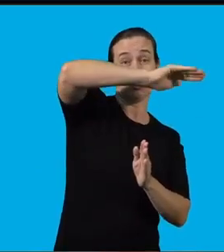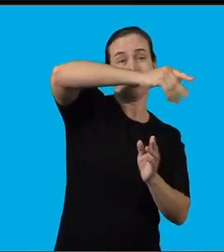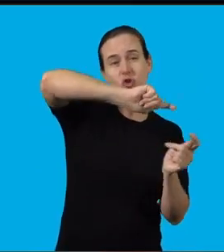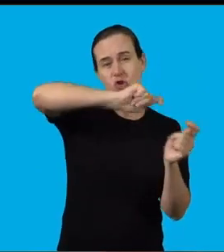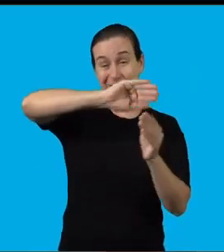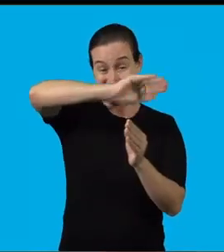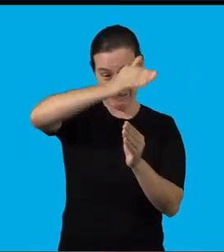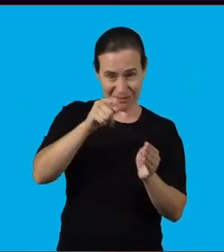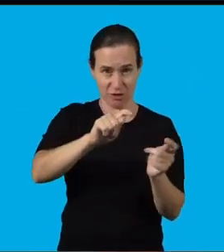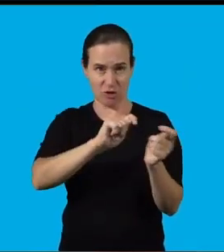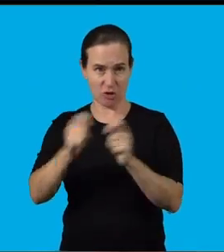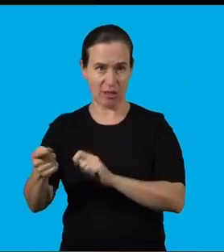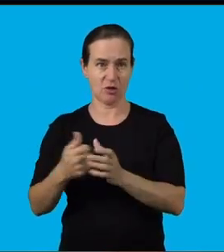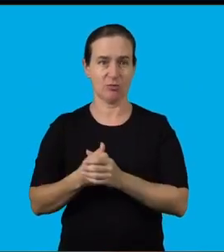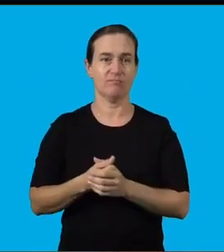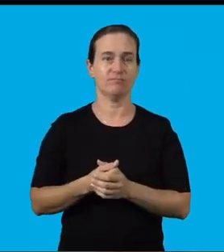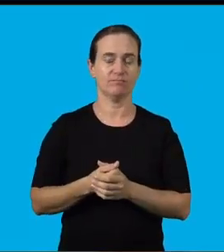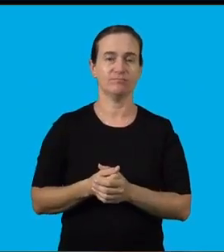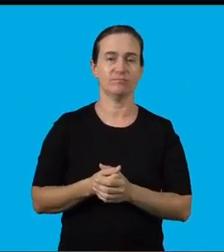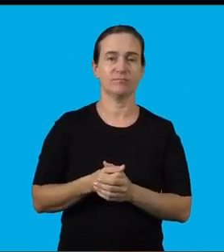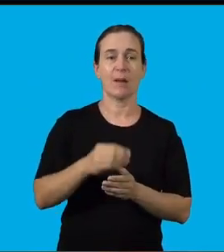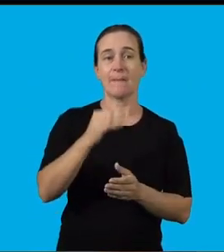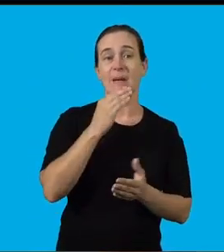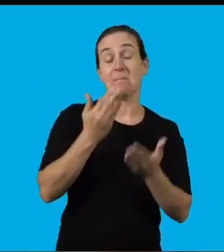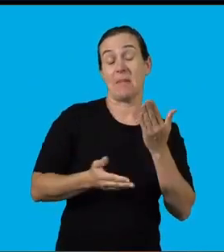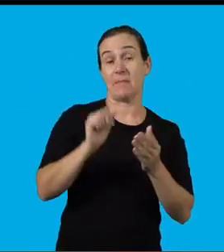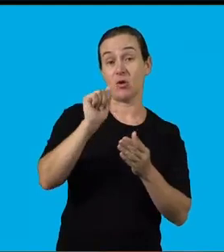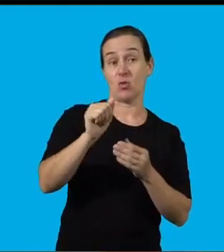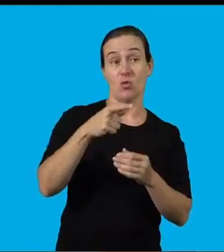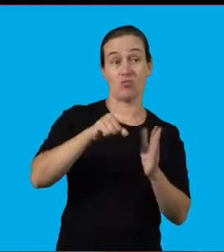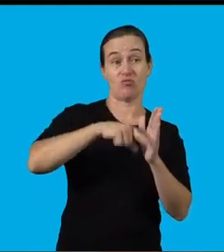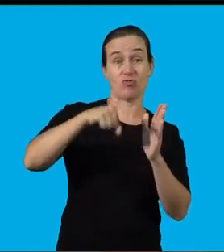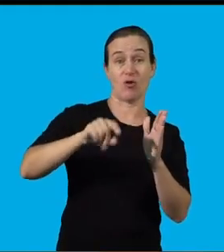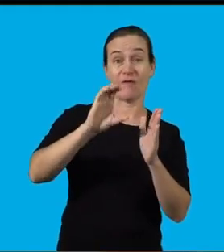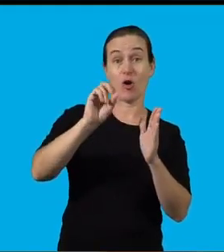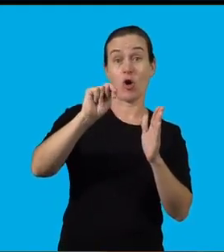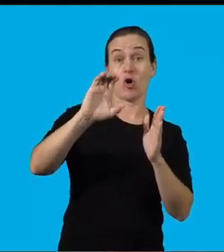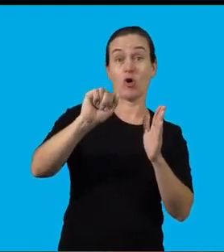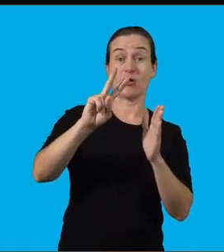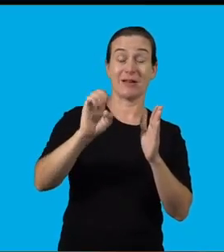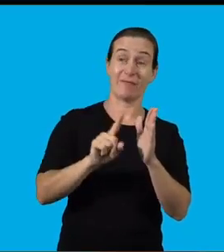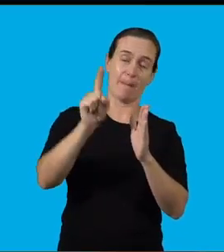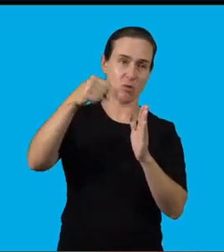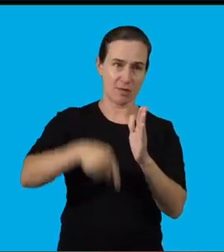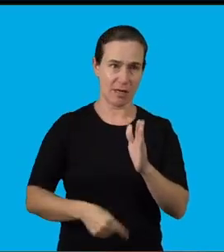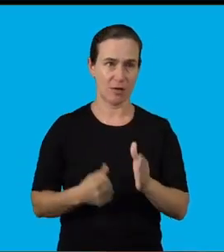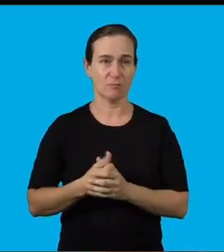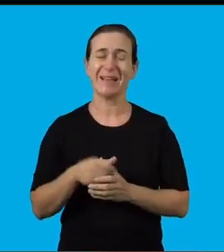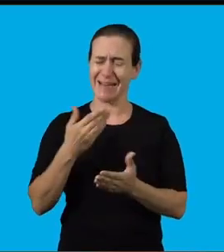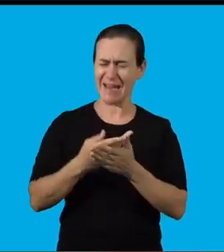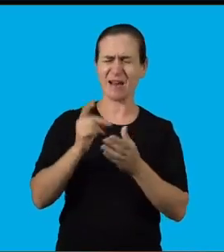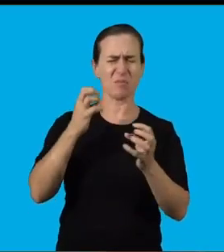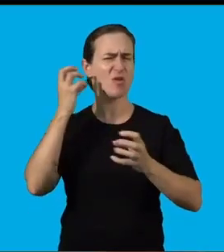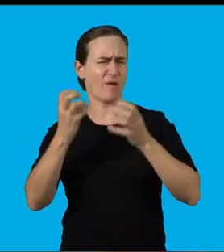graph changes. This is where your second derivative is equal to 0 and your graph becomes either concave up or concave down. It is a section